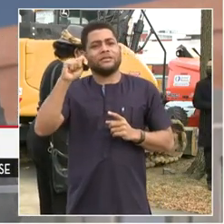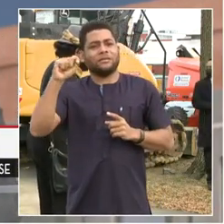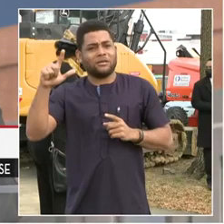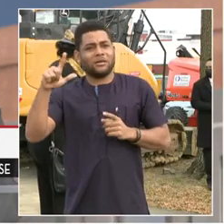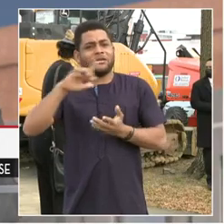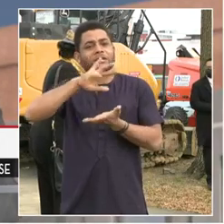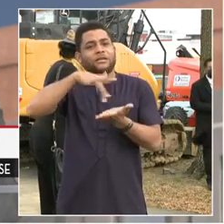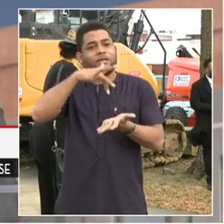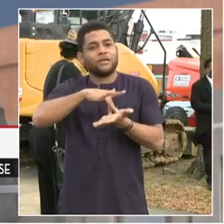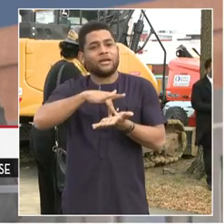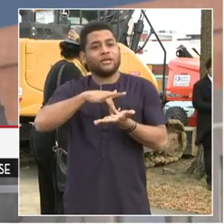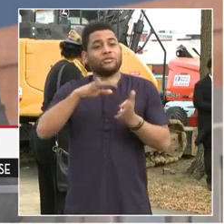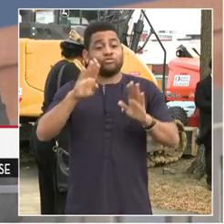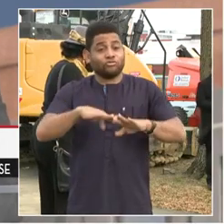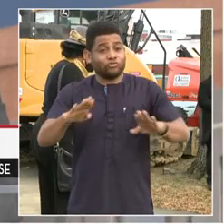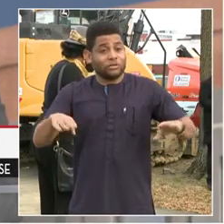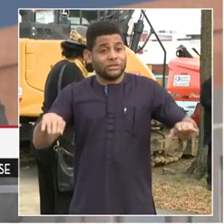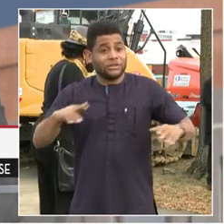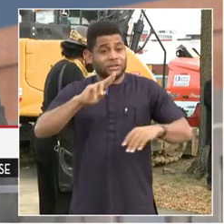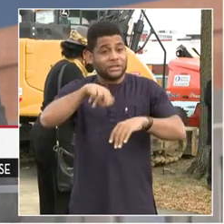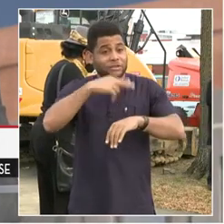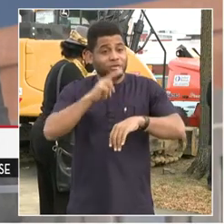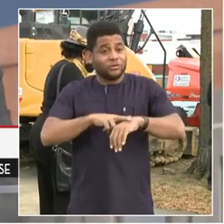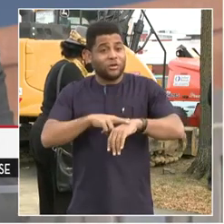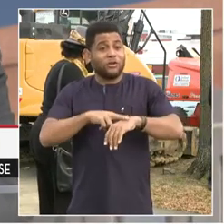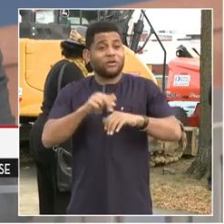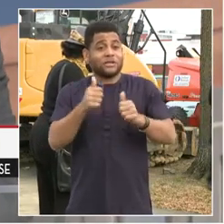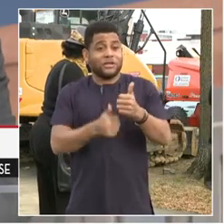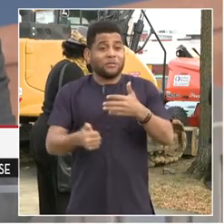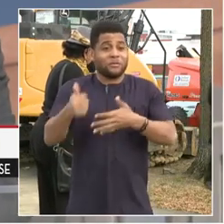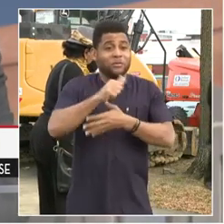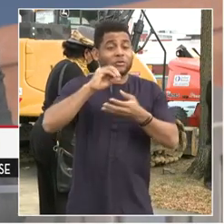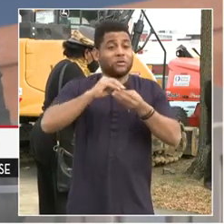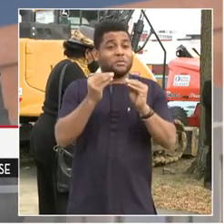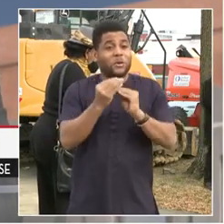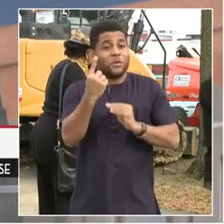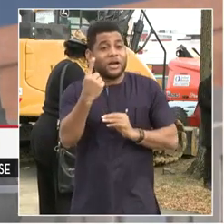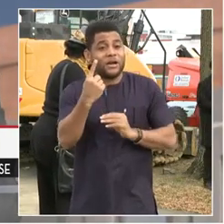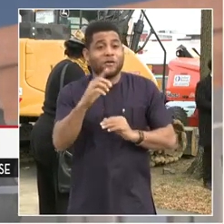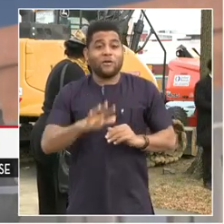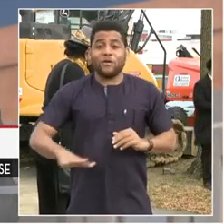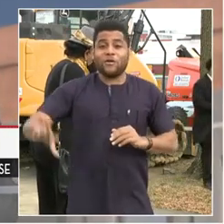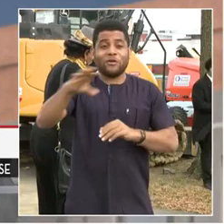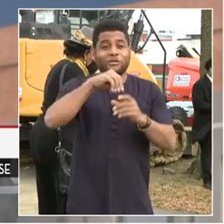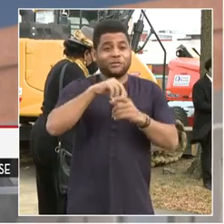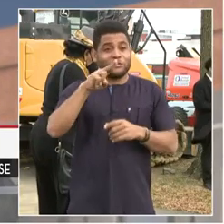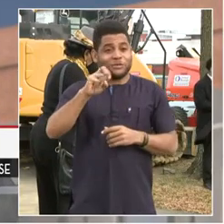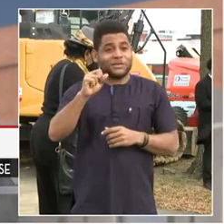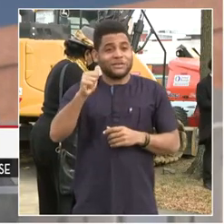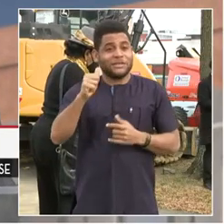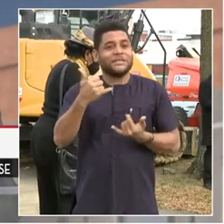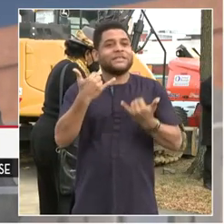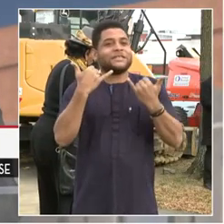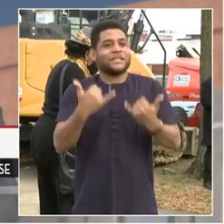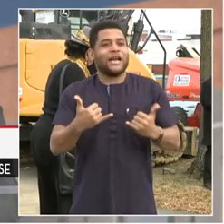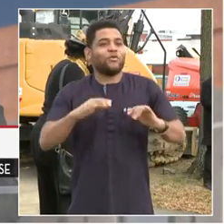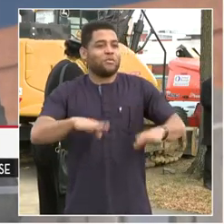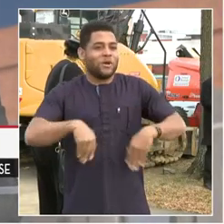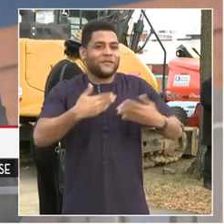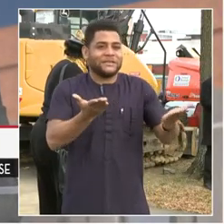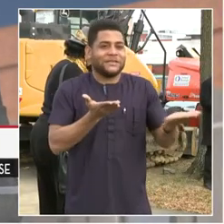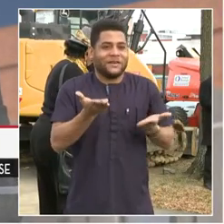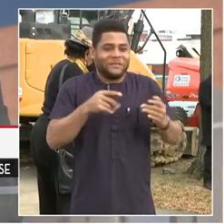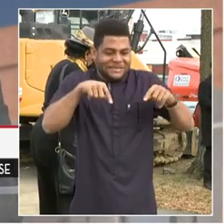in neonatal care in the United States. Now we'll be able to provide that service right here in this community.